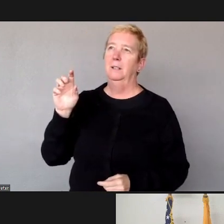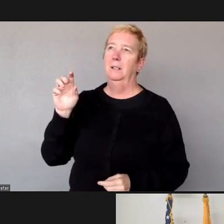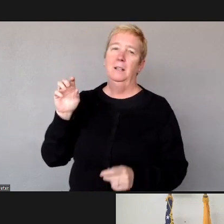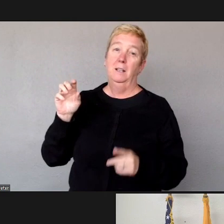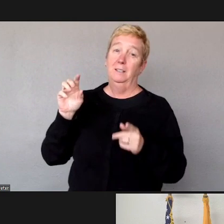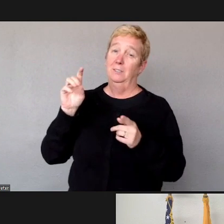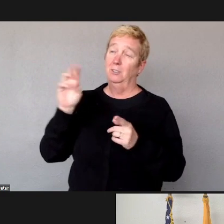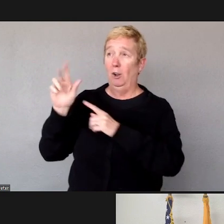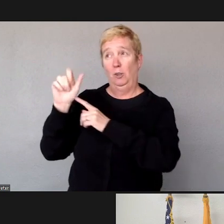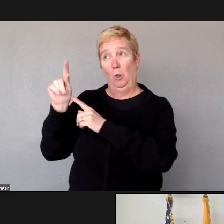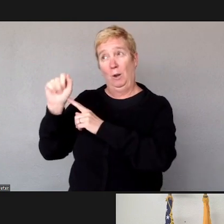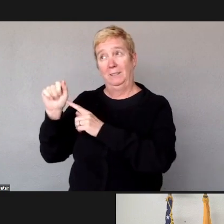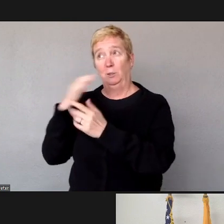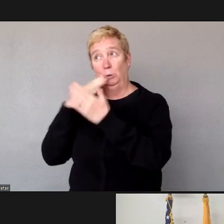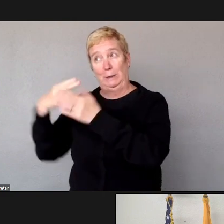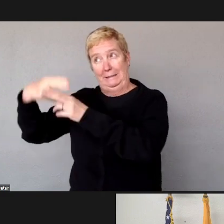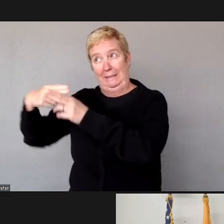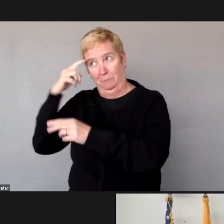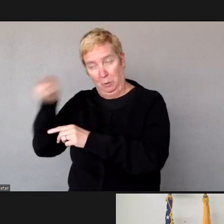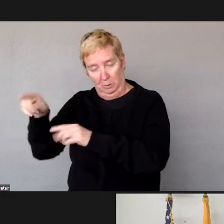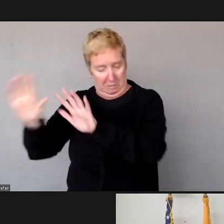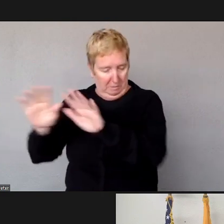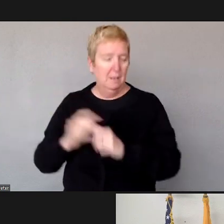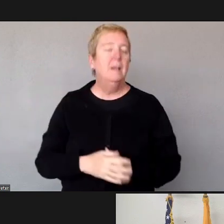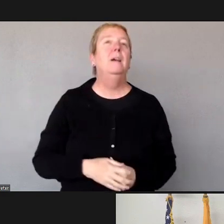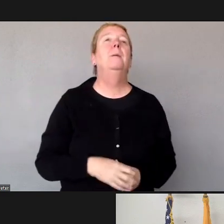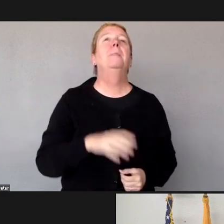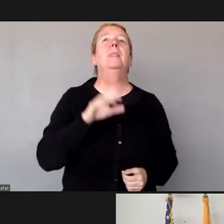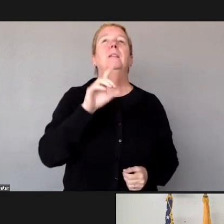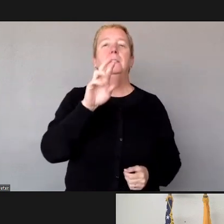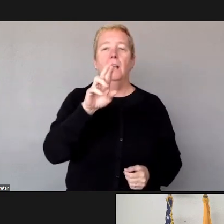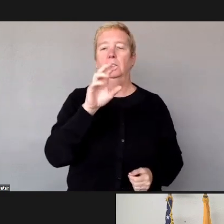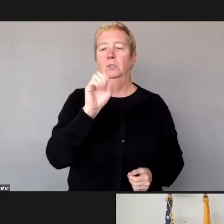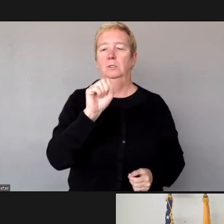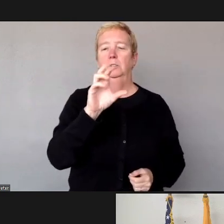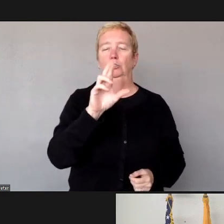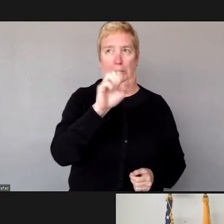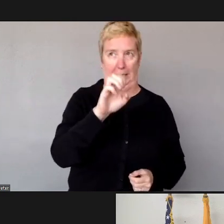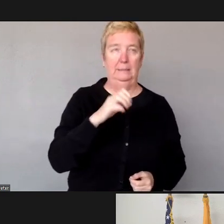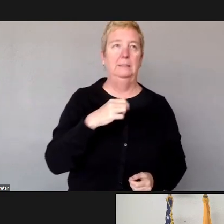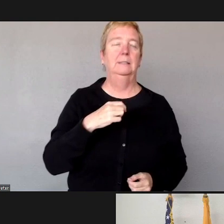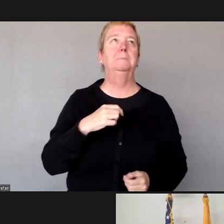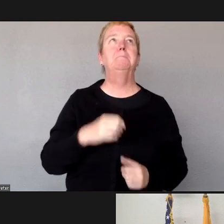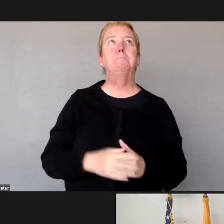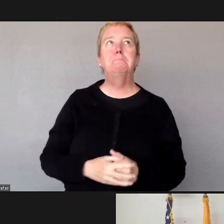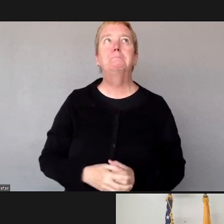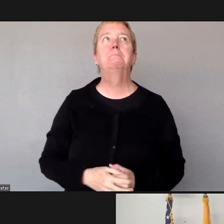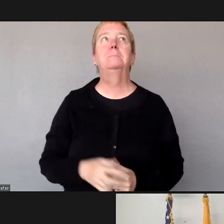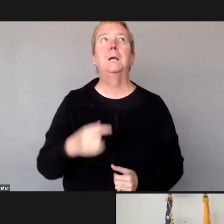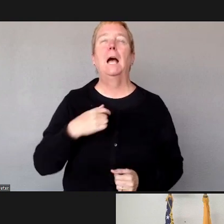okay? Thank you. Anyway, Dr. Sprace, I know